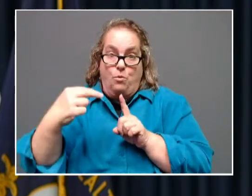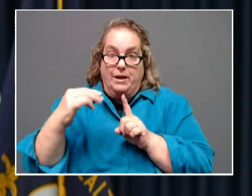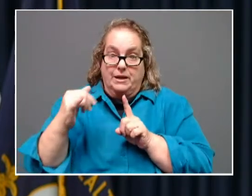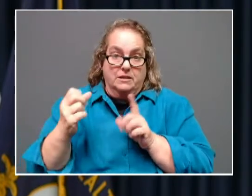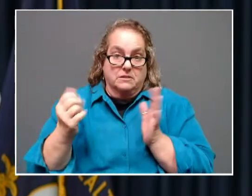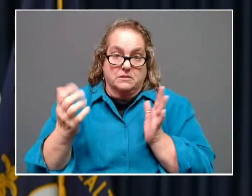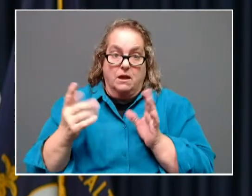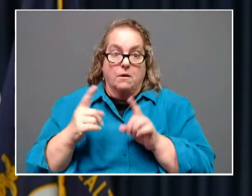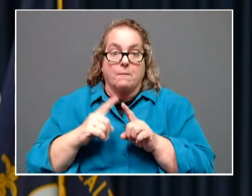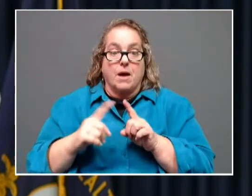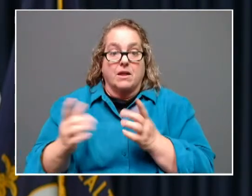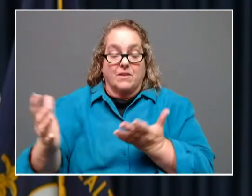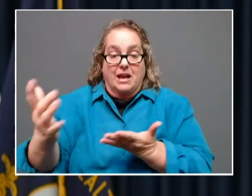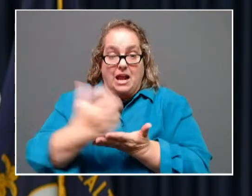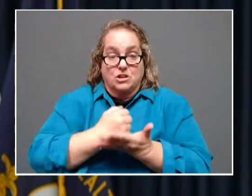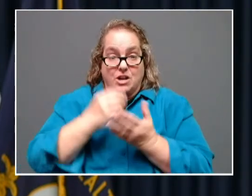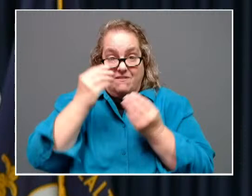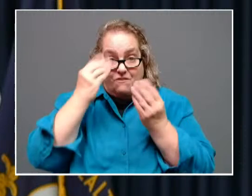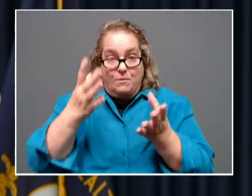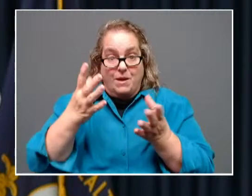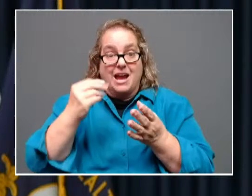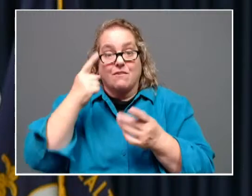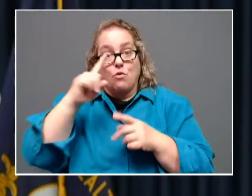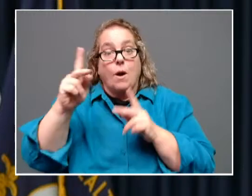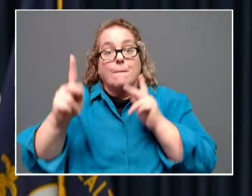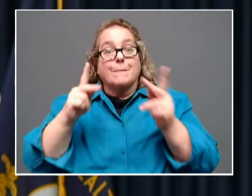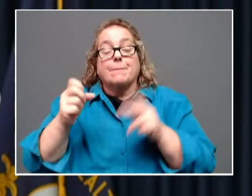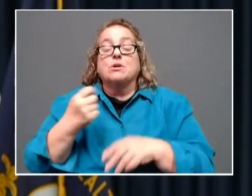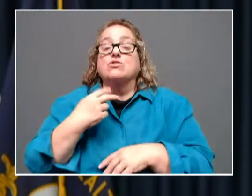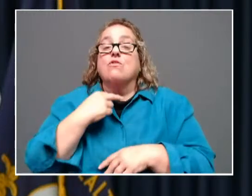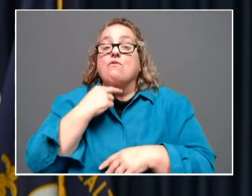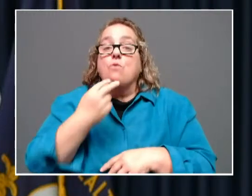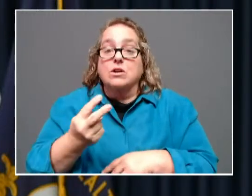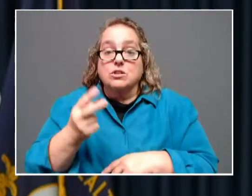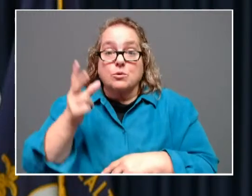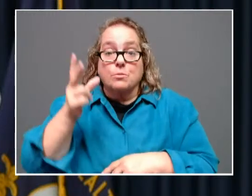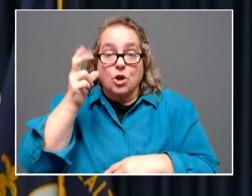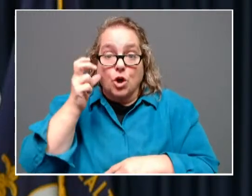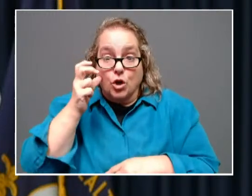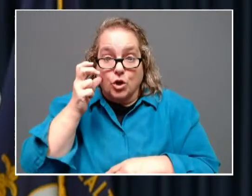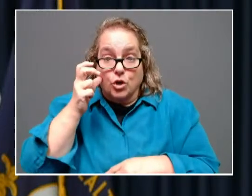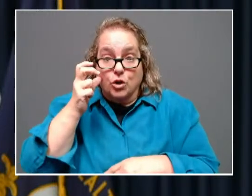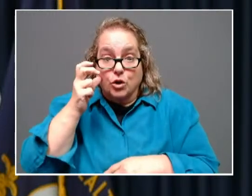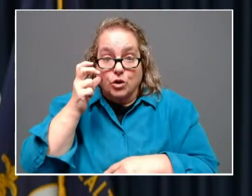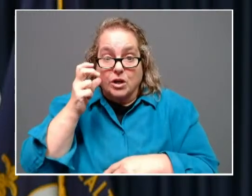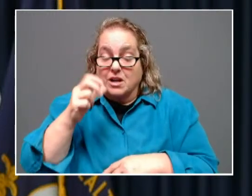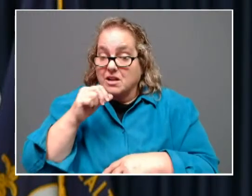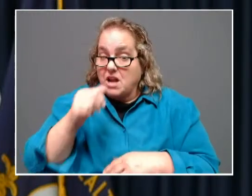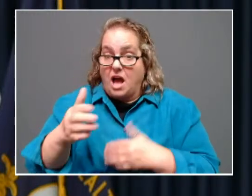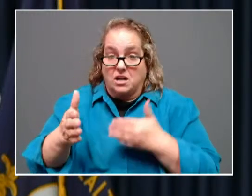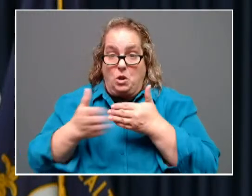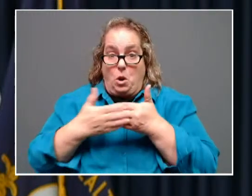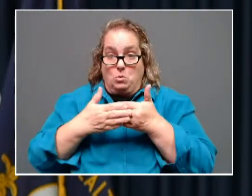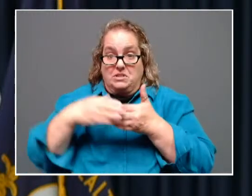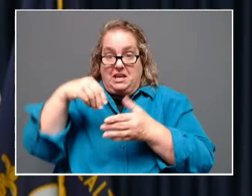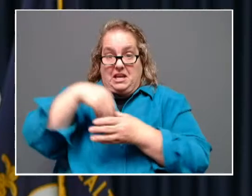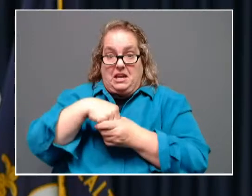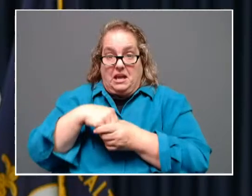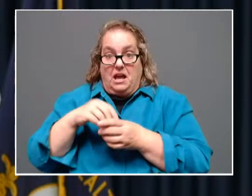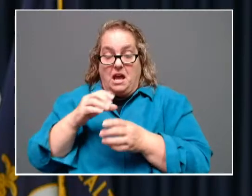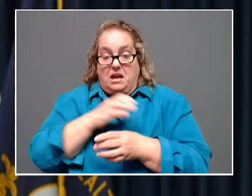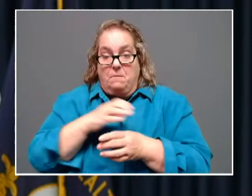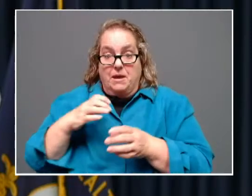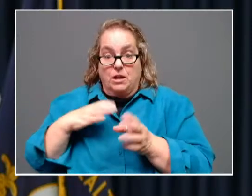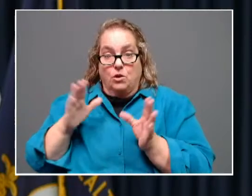the information and for people's voices to be heard, not shut out in a committee room, actually not even called into a committee room. This